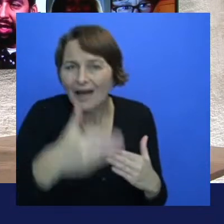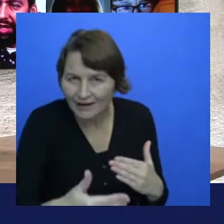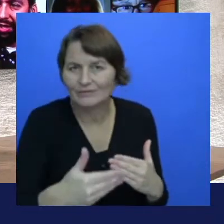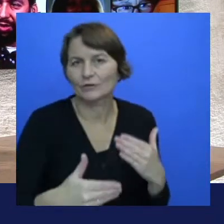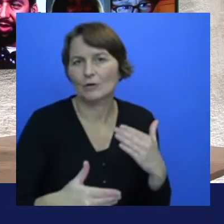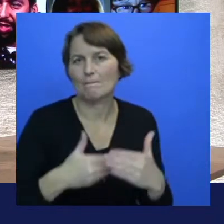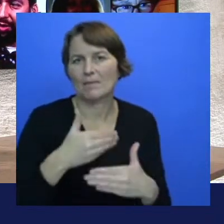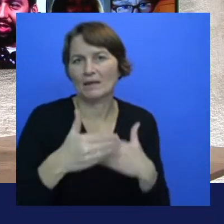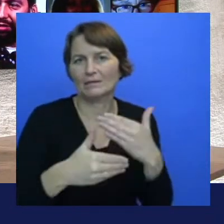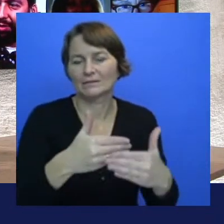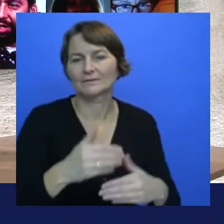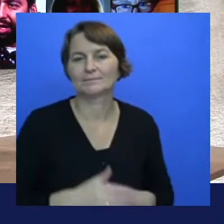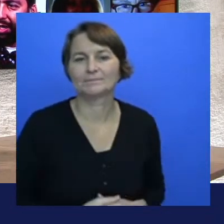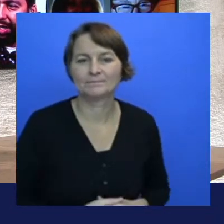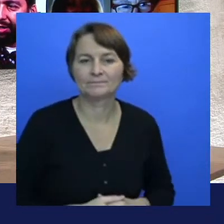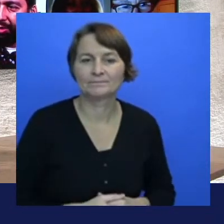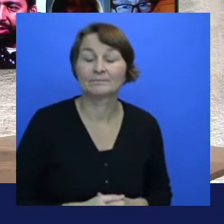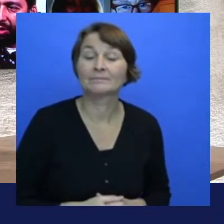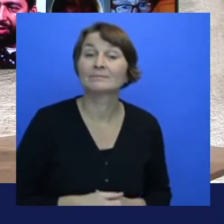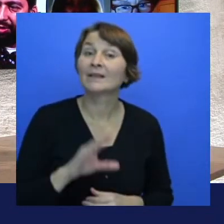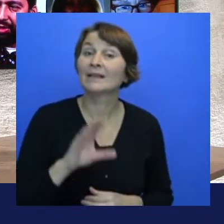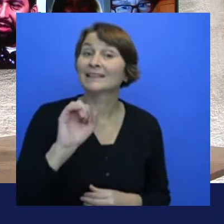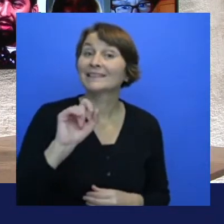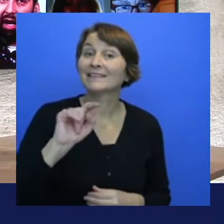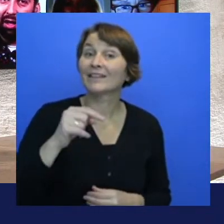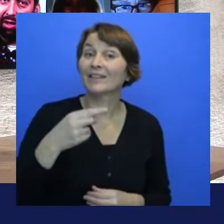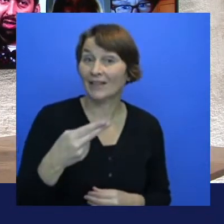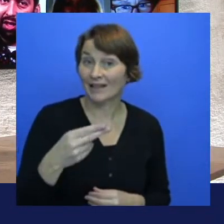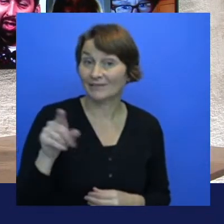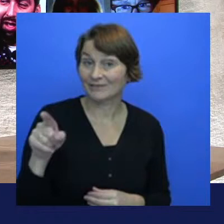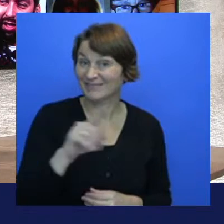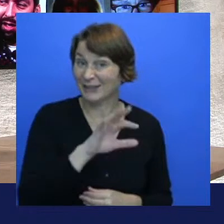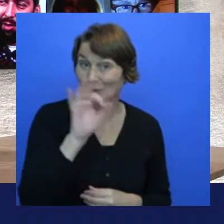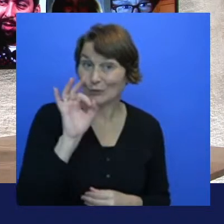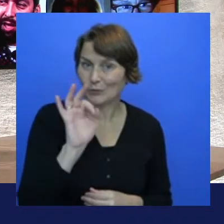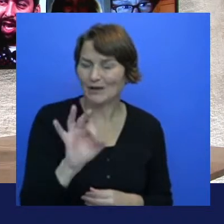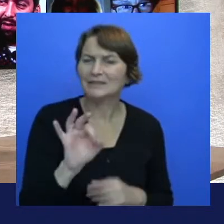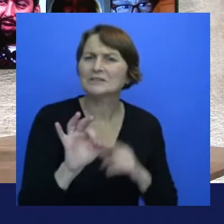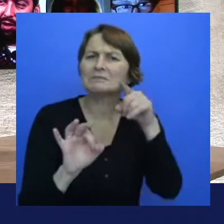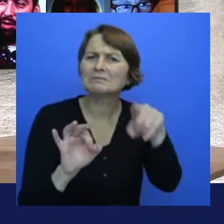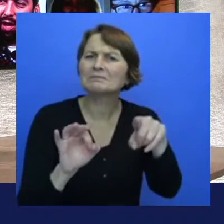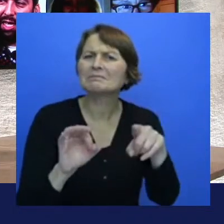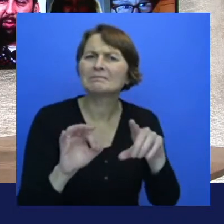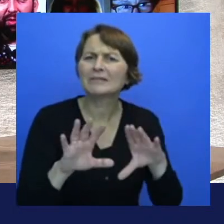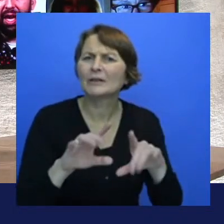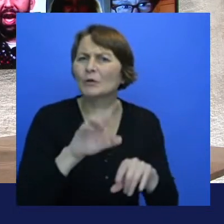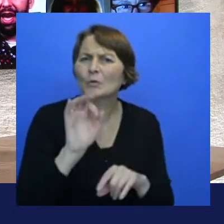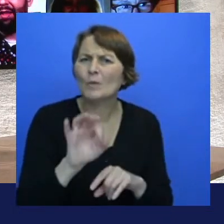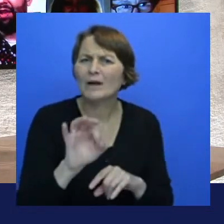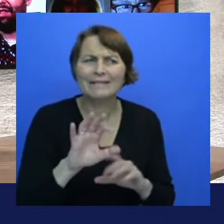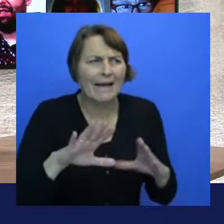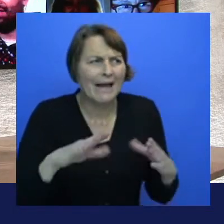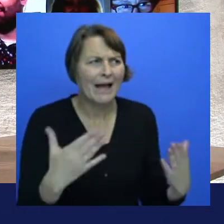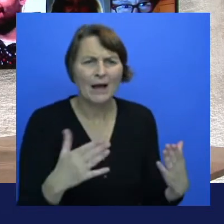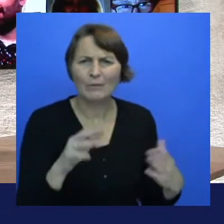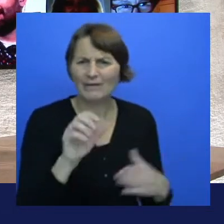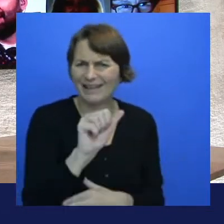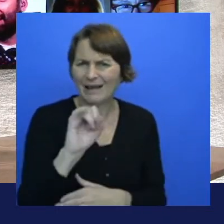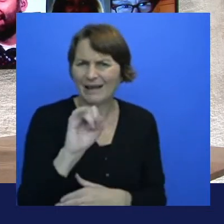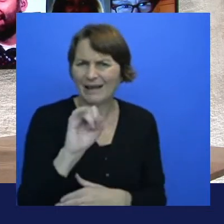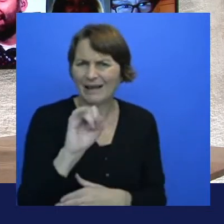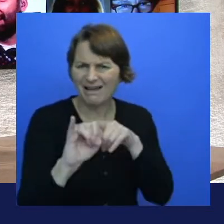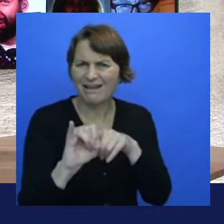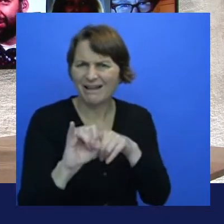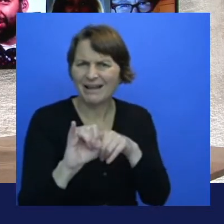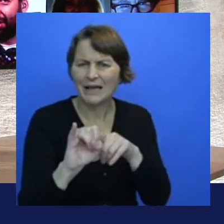That's cool. So another question from the audience, from George, from zero knowledge to being able to have a good grasp of AI. How long does something like that